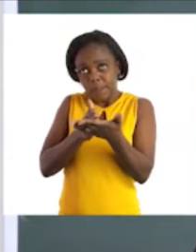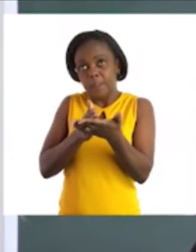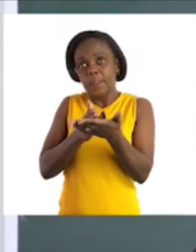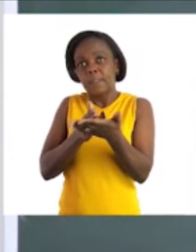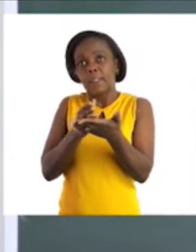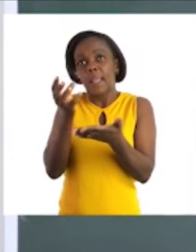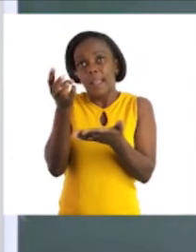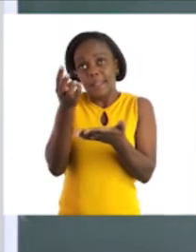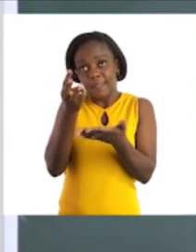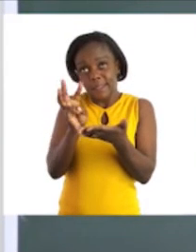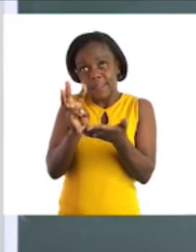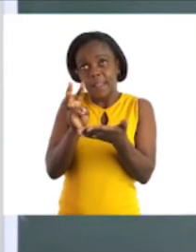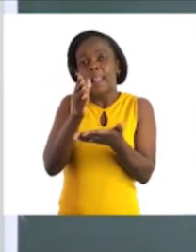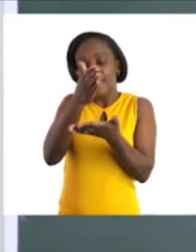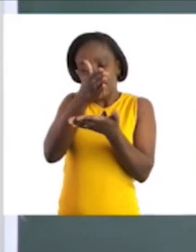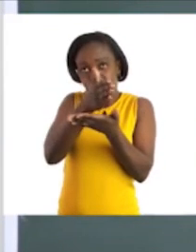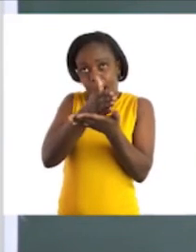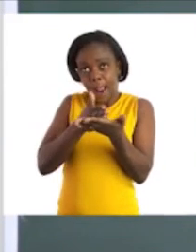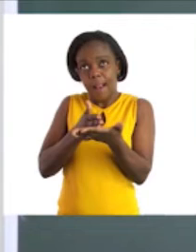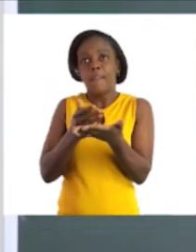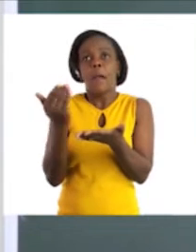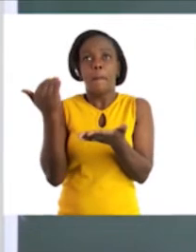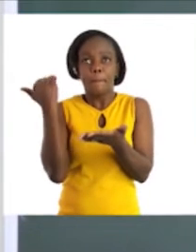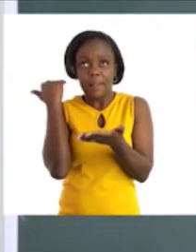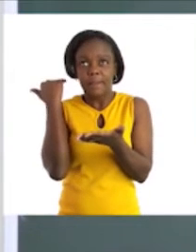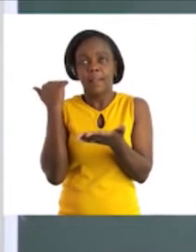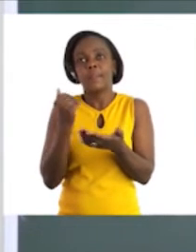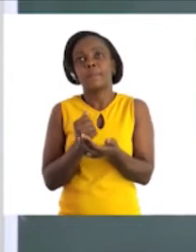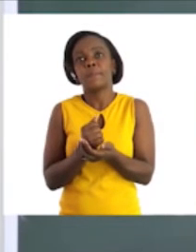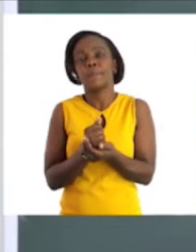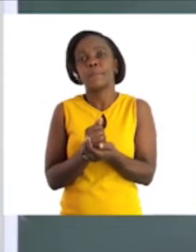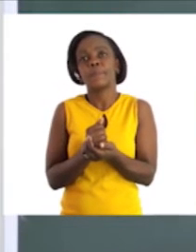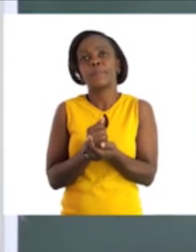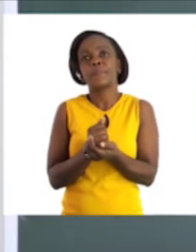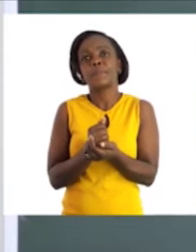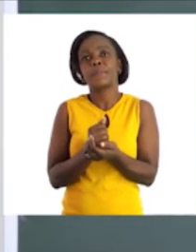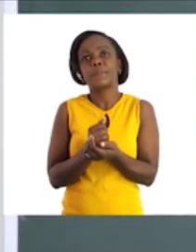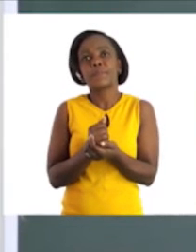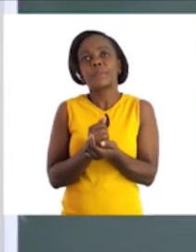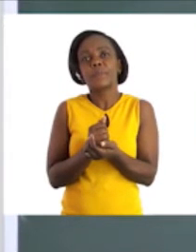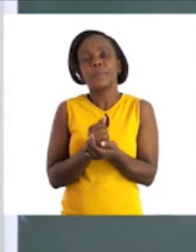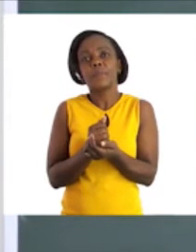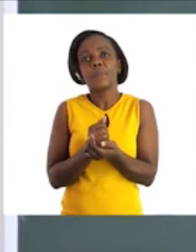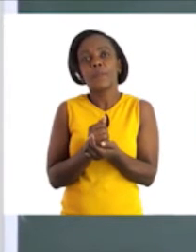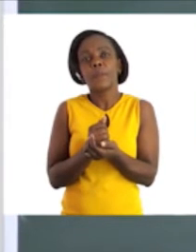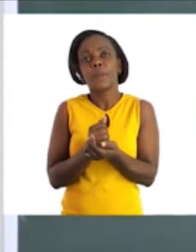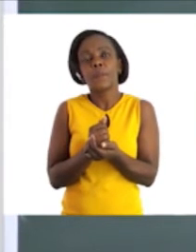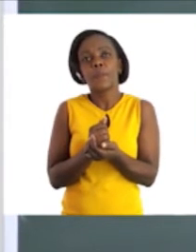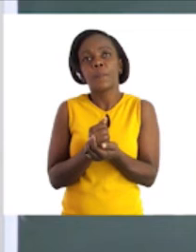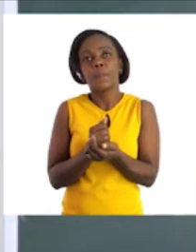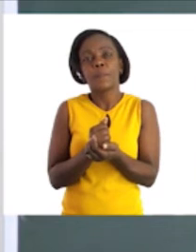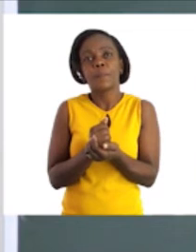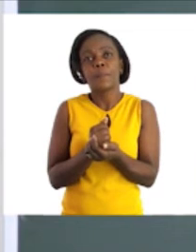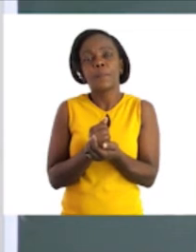say it's half past. All right, are you still with me? That is half past. Okay, now let me